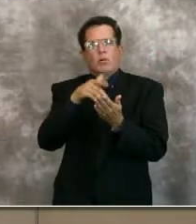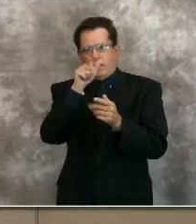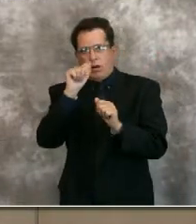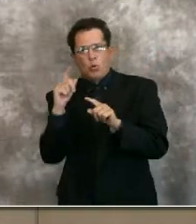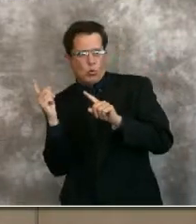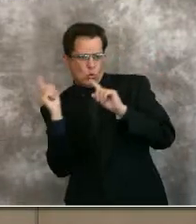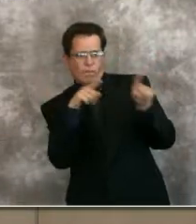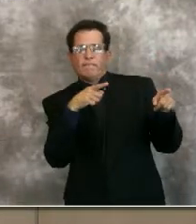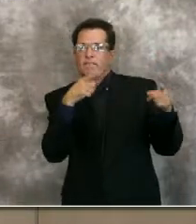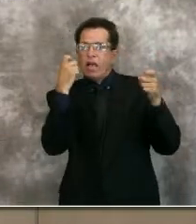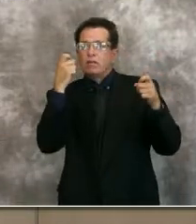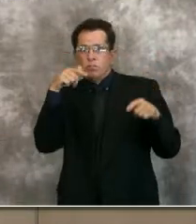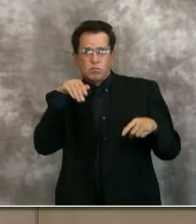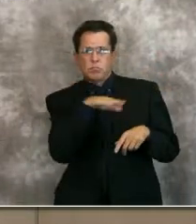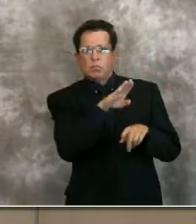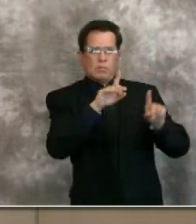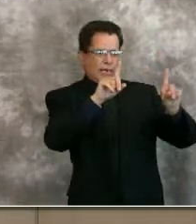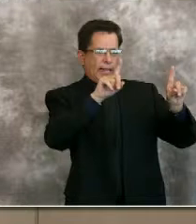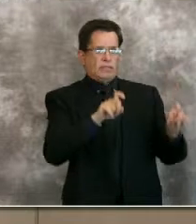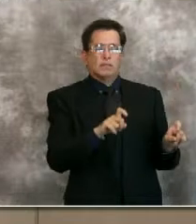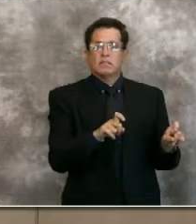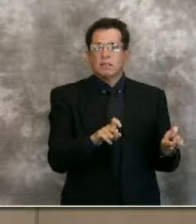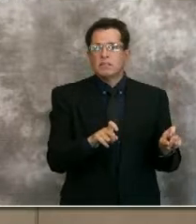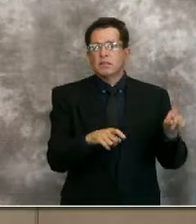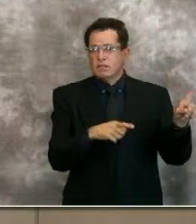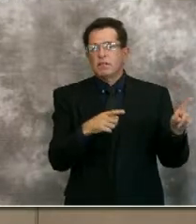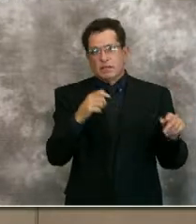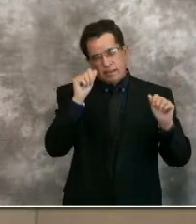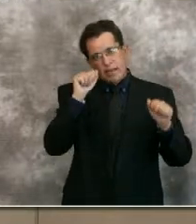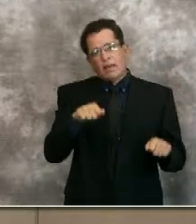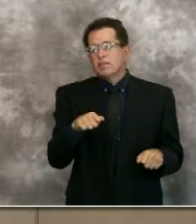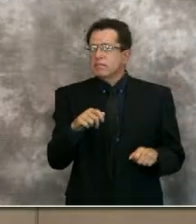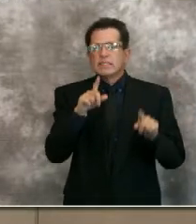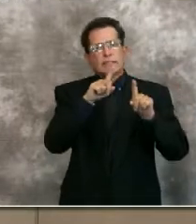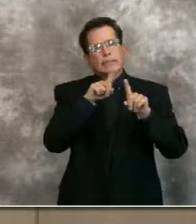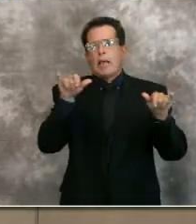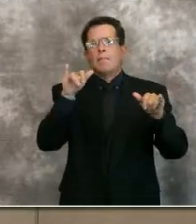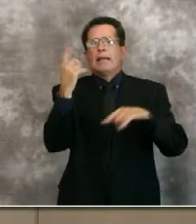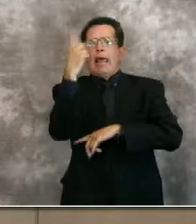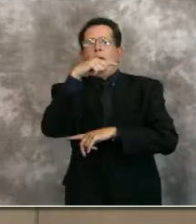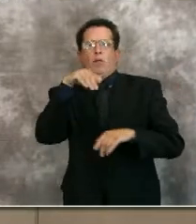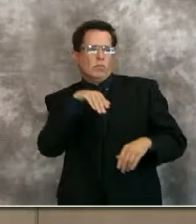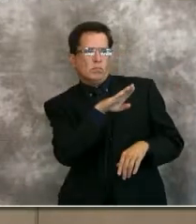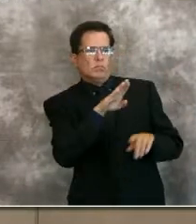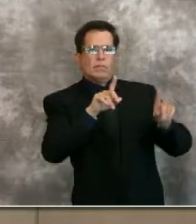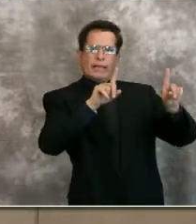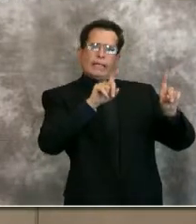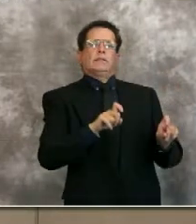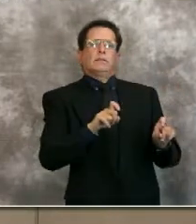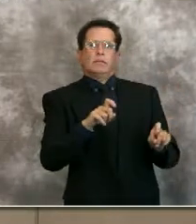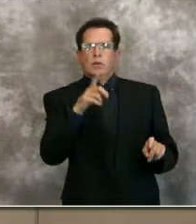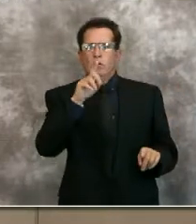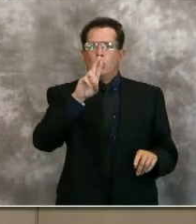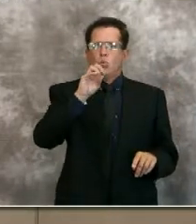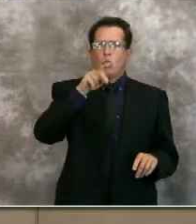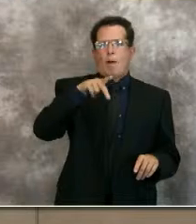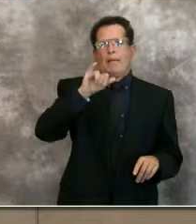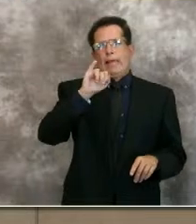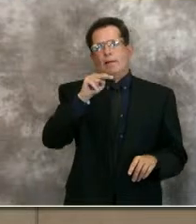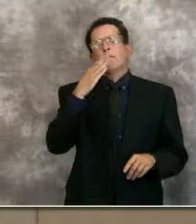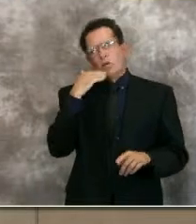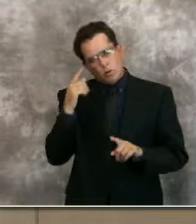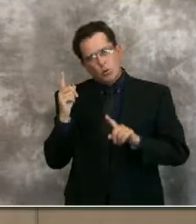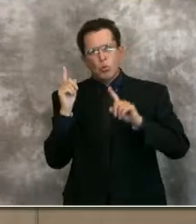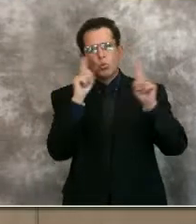go. It's going to be a little bit longer wait, better than DMV, but you'll get a test that same day taken. So encourage for those that need to do a drop-in immediately. Thank